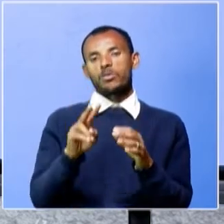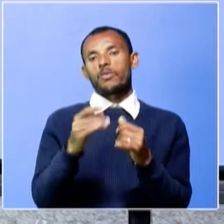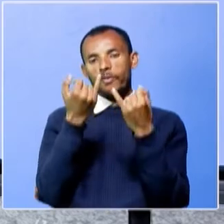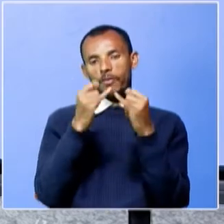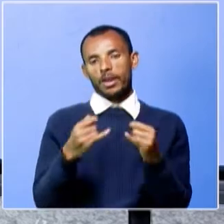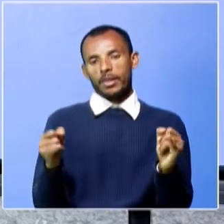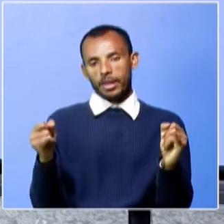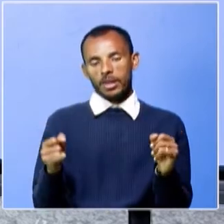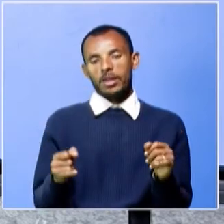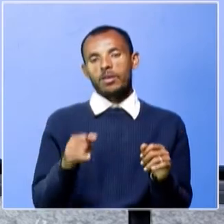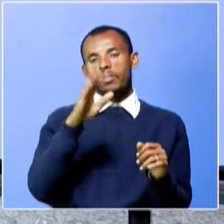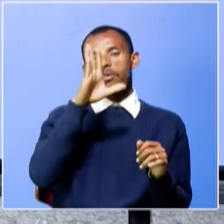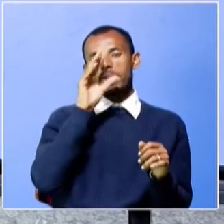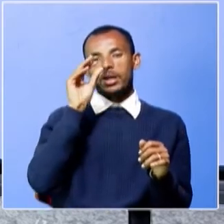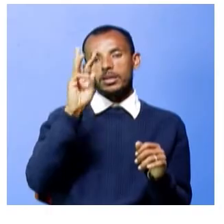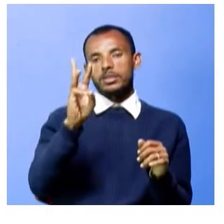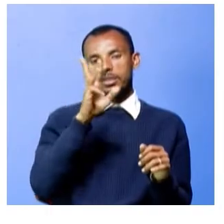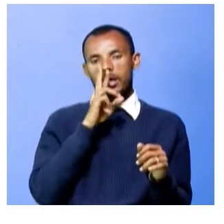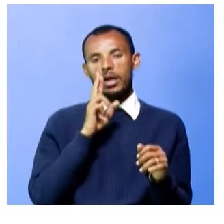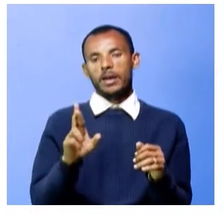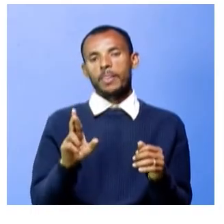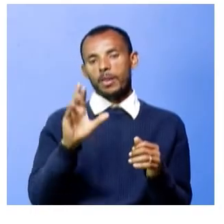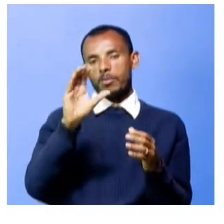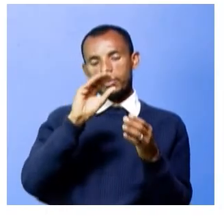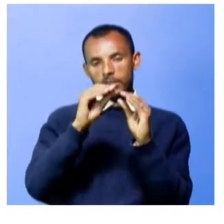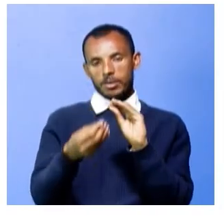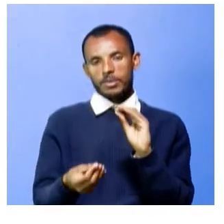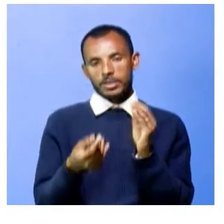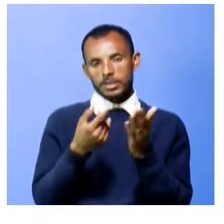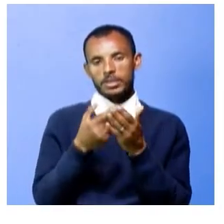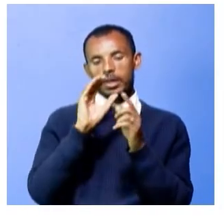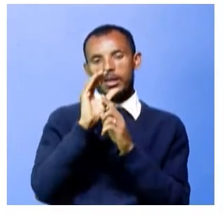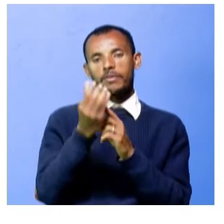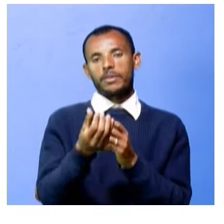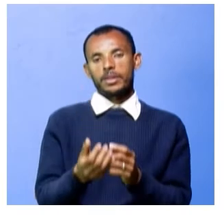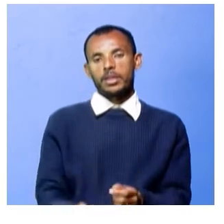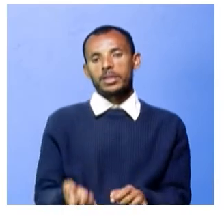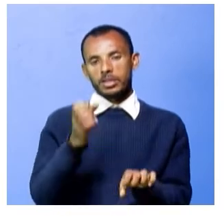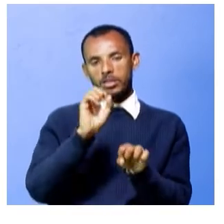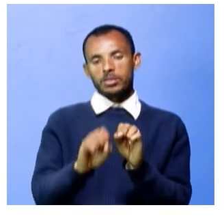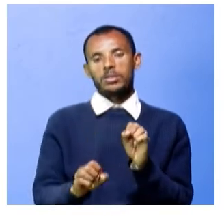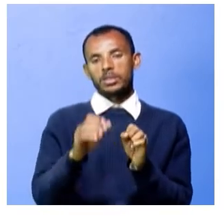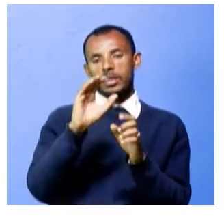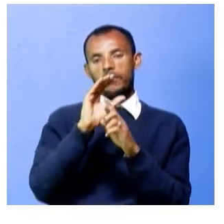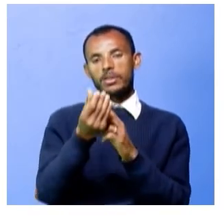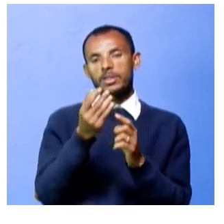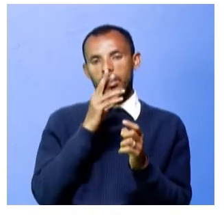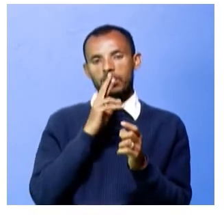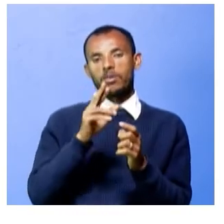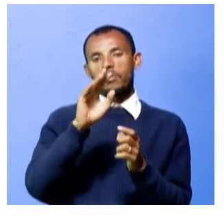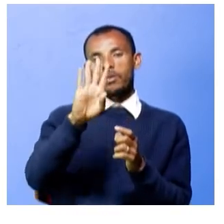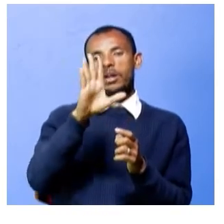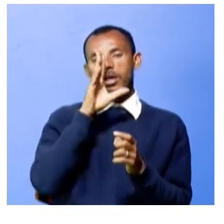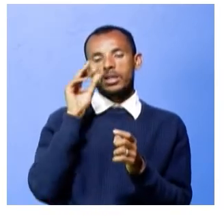factors. So 4 and 6 are the events. These are the composite number. So the events are 4